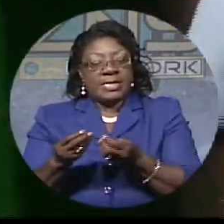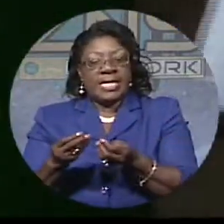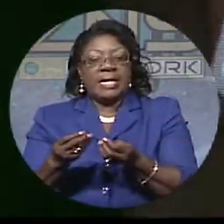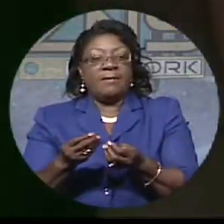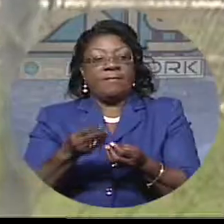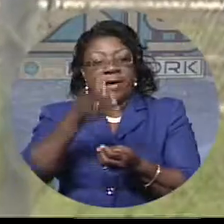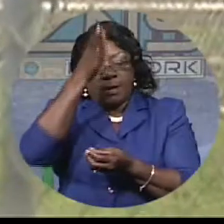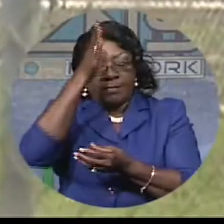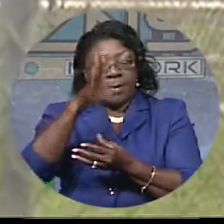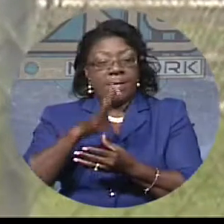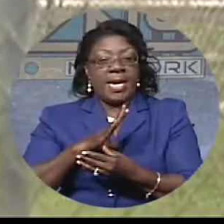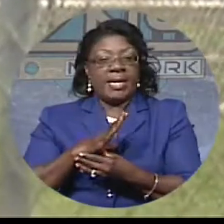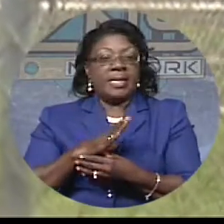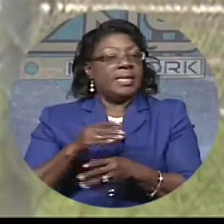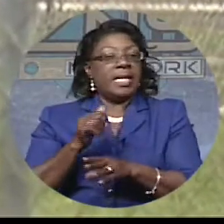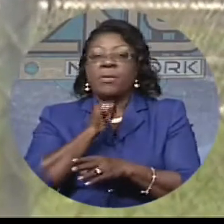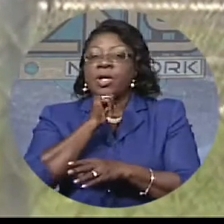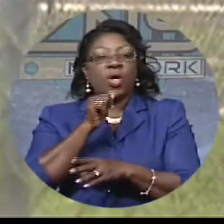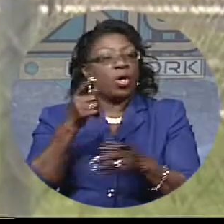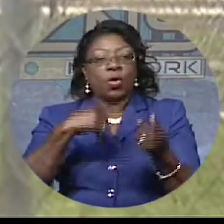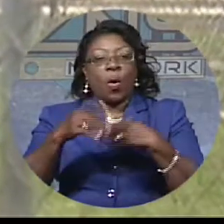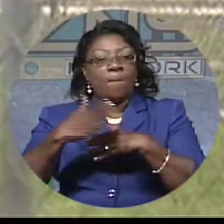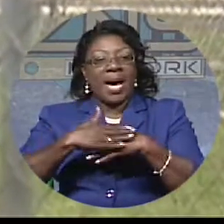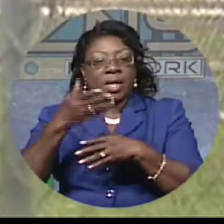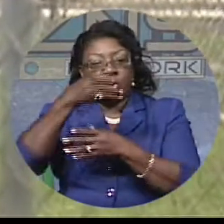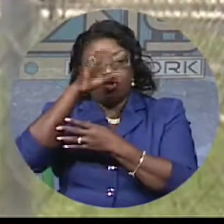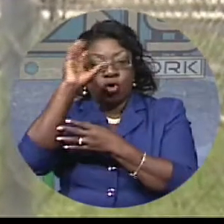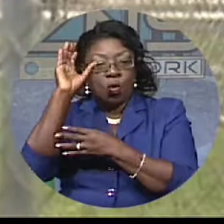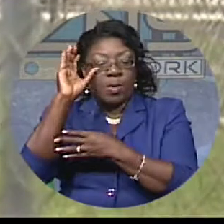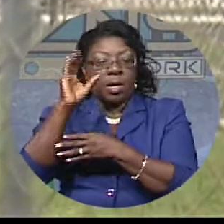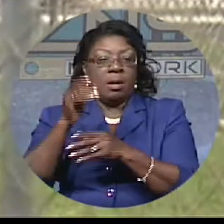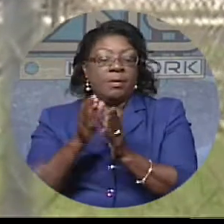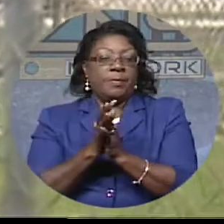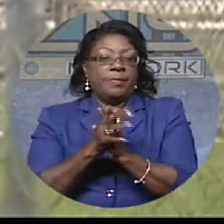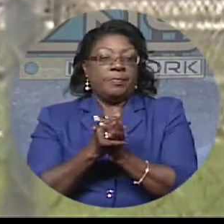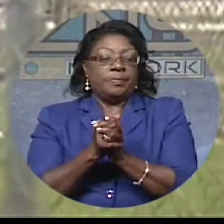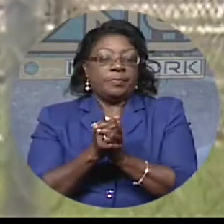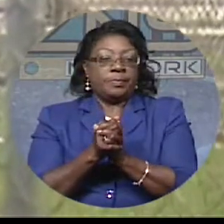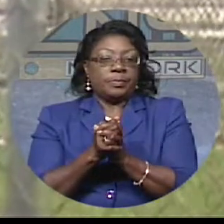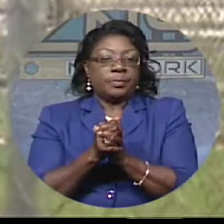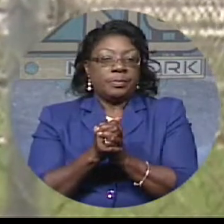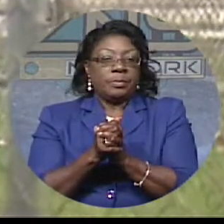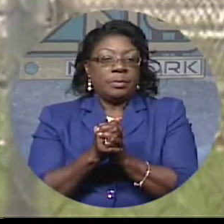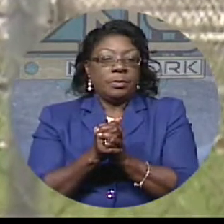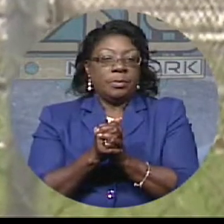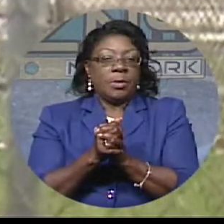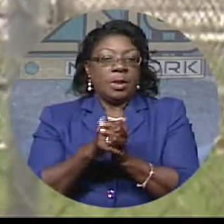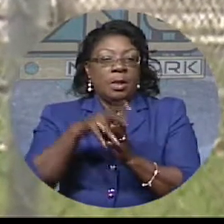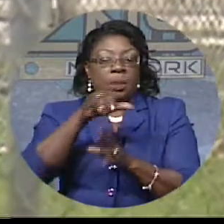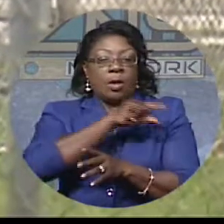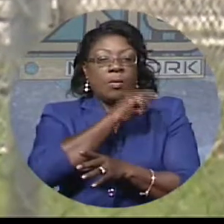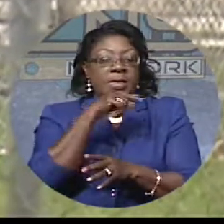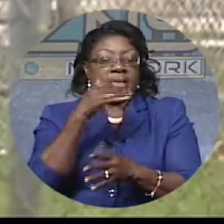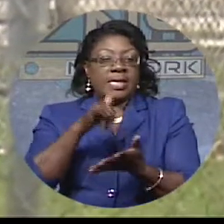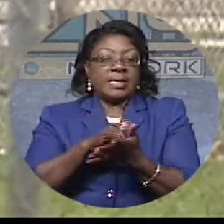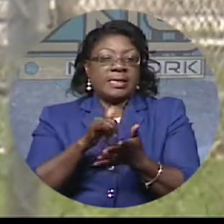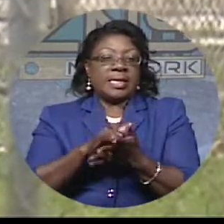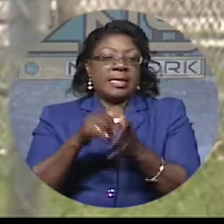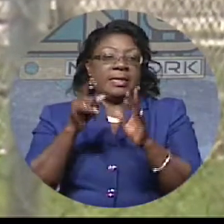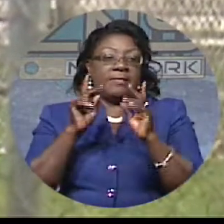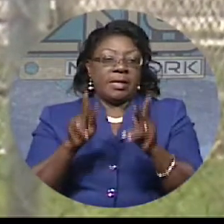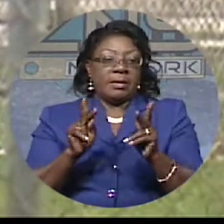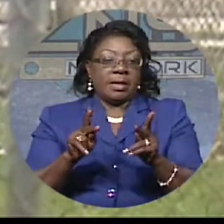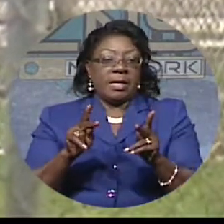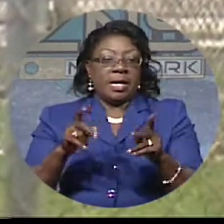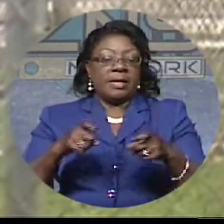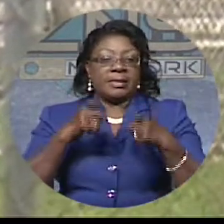affidavit but had to send it to an agency to be translated for his clients. A translator was in court this morning to interpret the proceedings for the men.